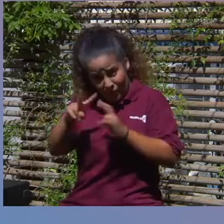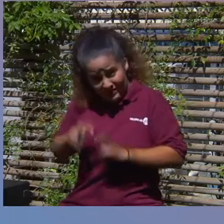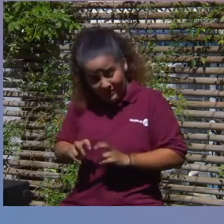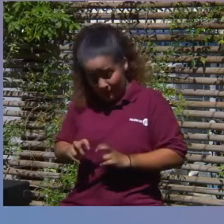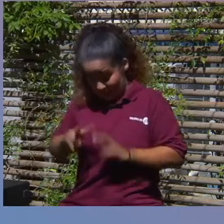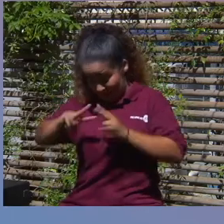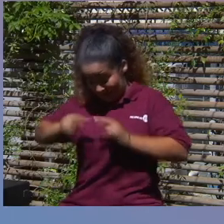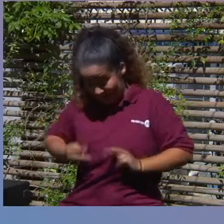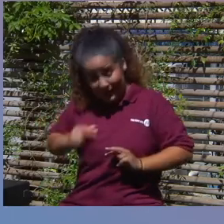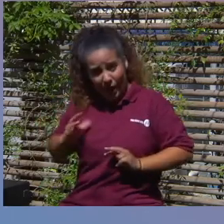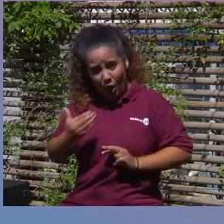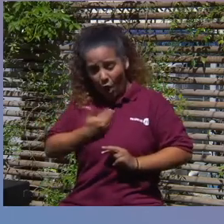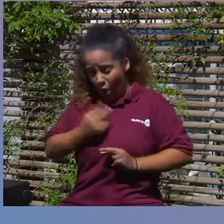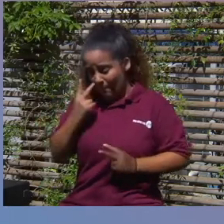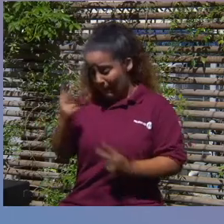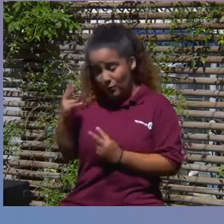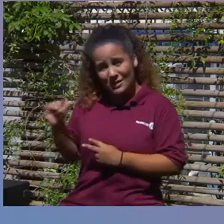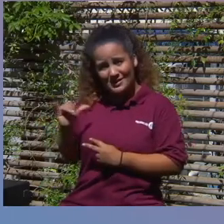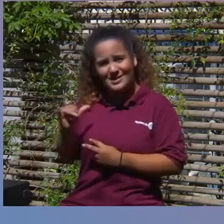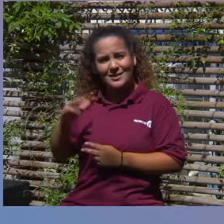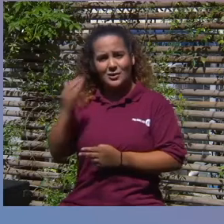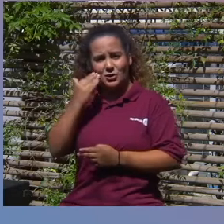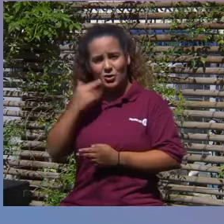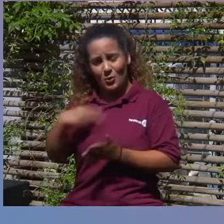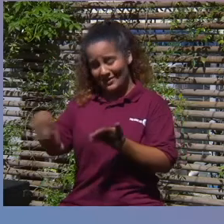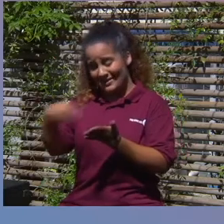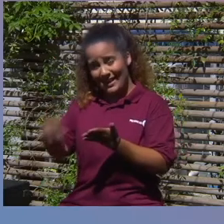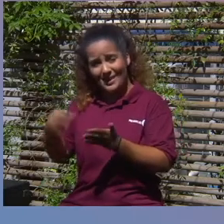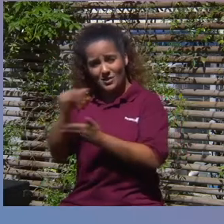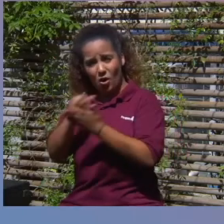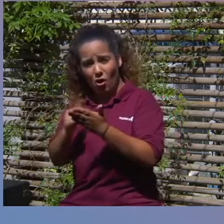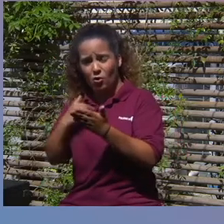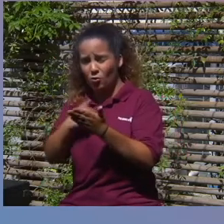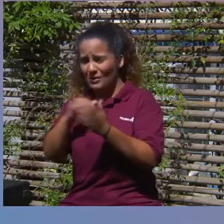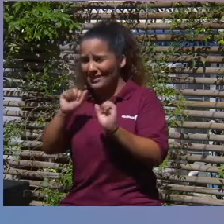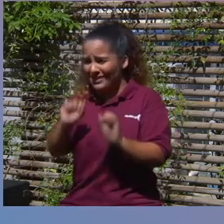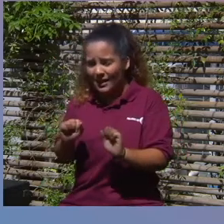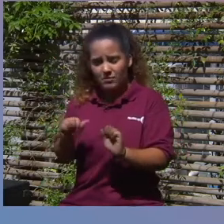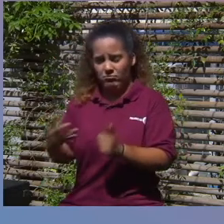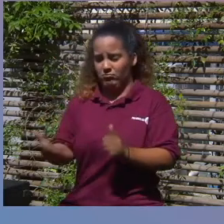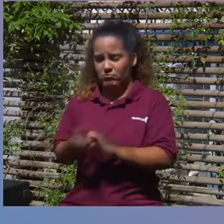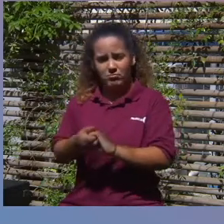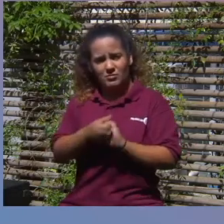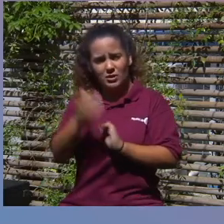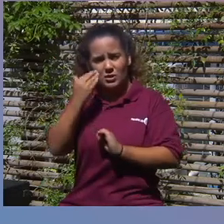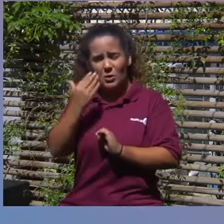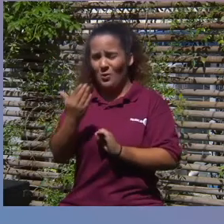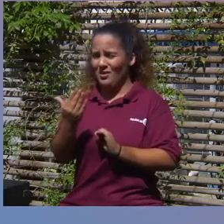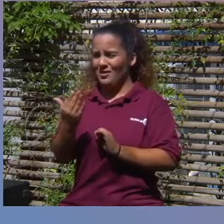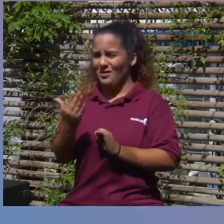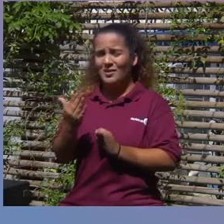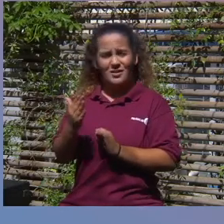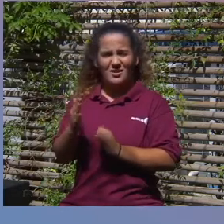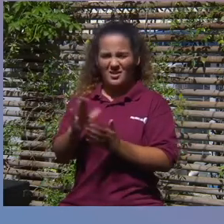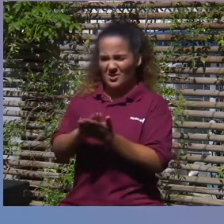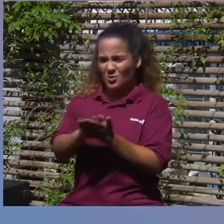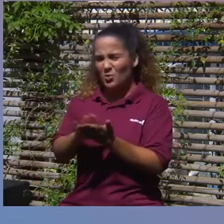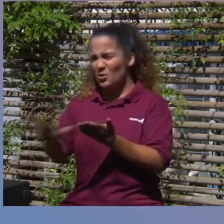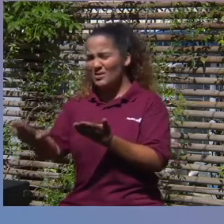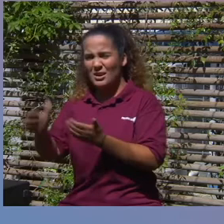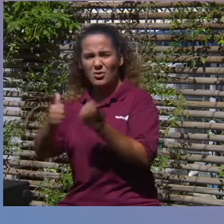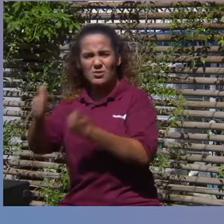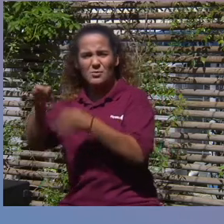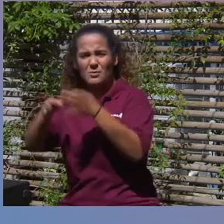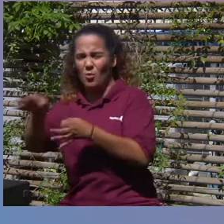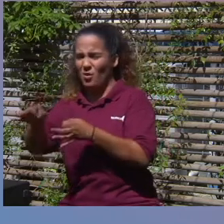in our memories, that sometimes even dance and art can help us cultivate and bring out before the schools do, or before the Supreme Court gets on board. You know what I